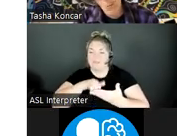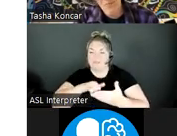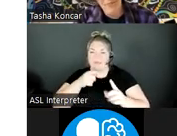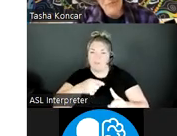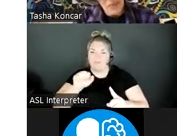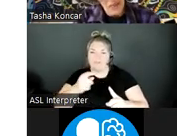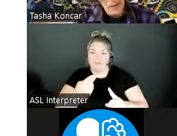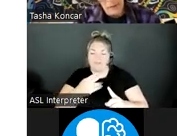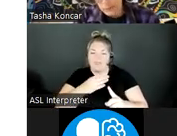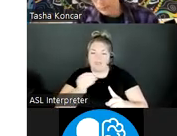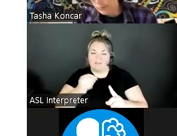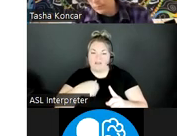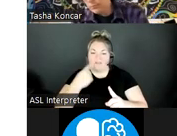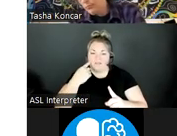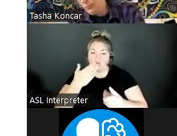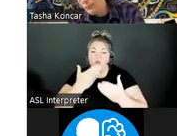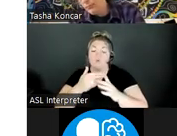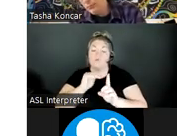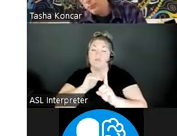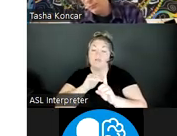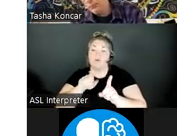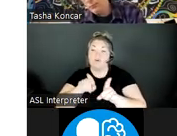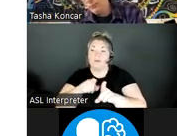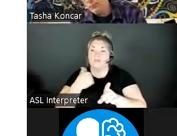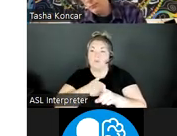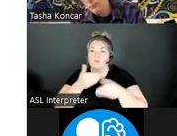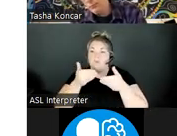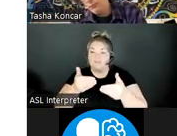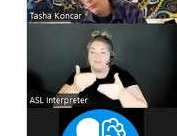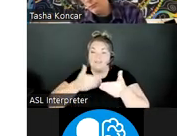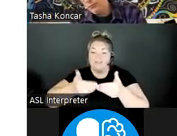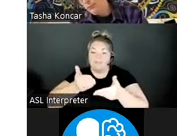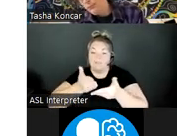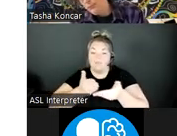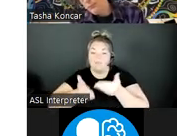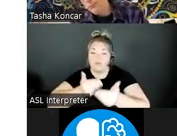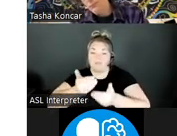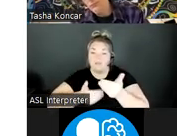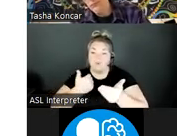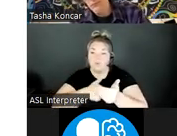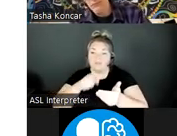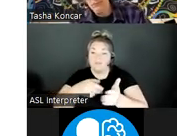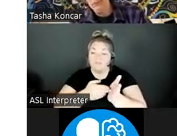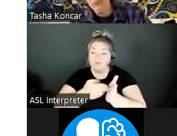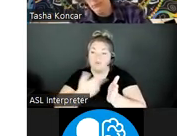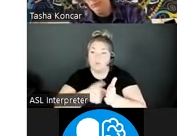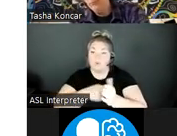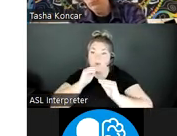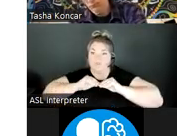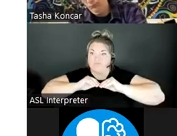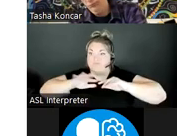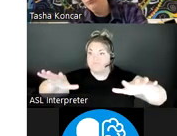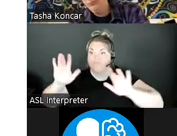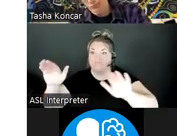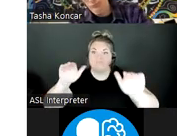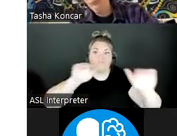point, Seth. And I think a good reminder as we move into this next phase of the process that we need to make sure that we are getting this